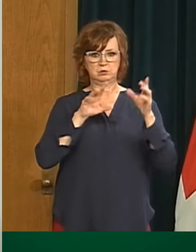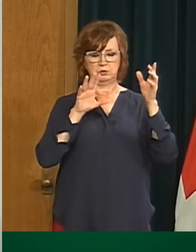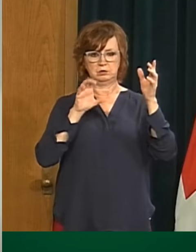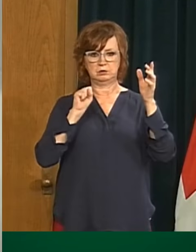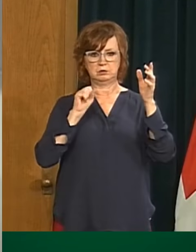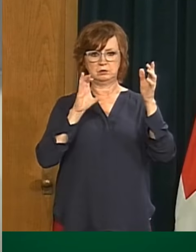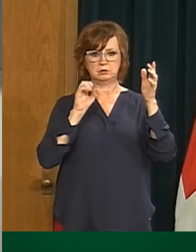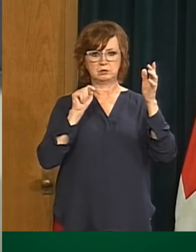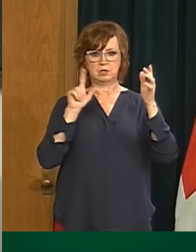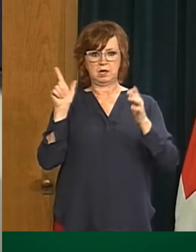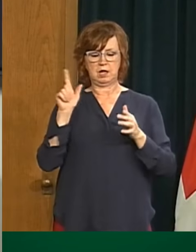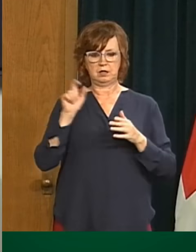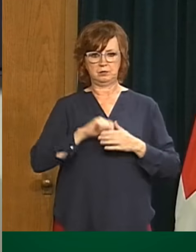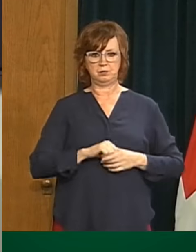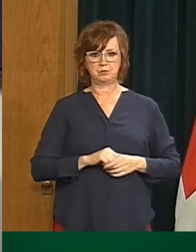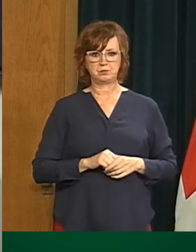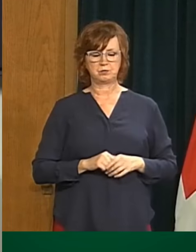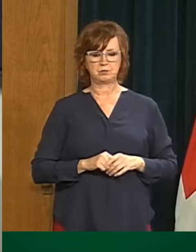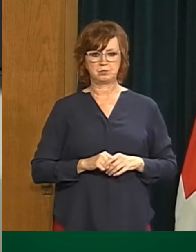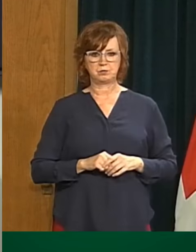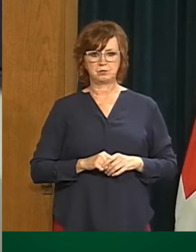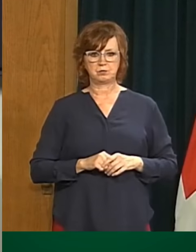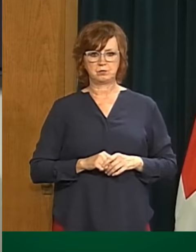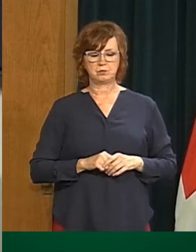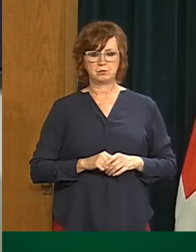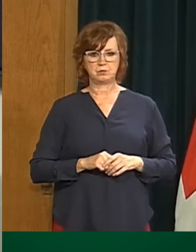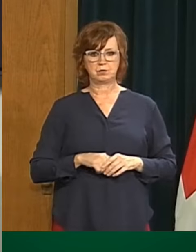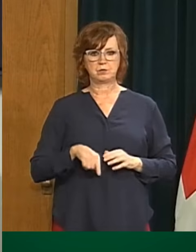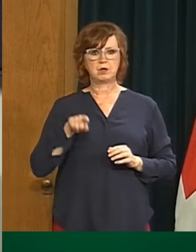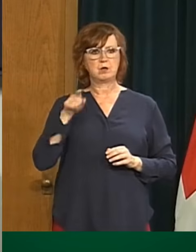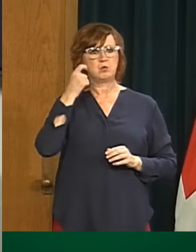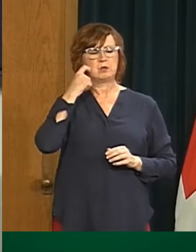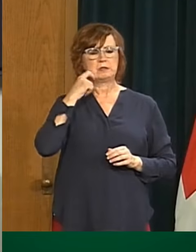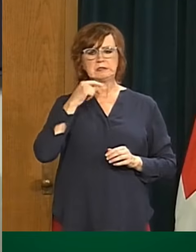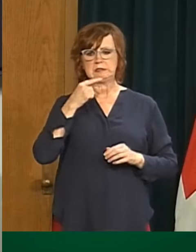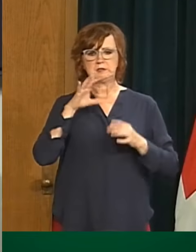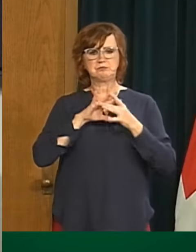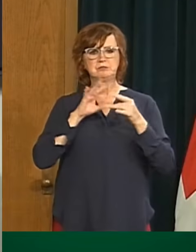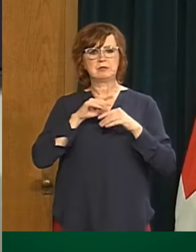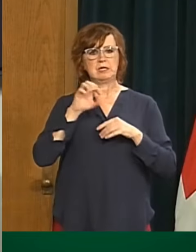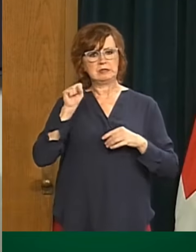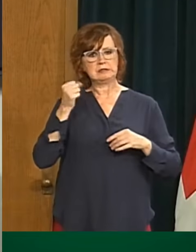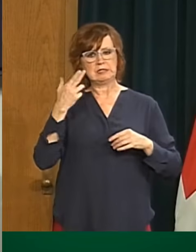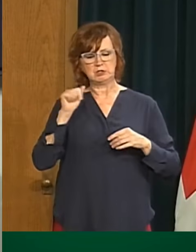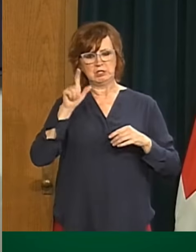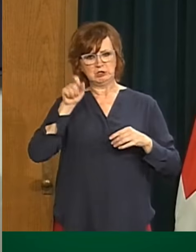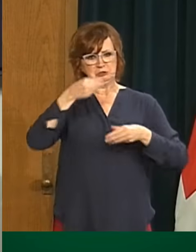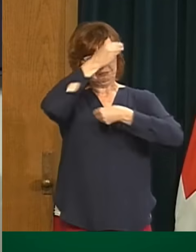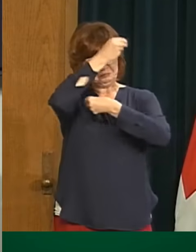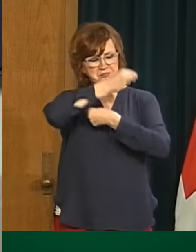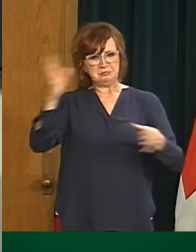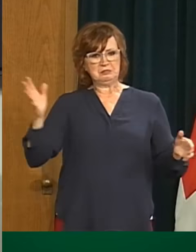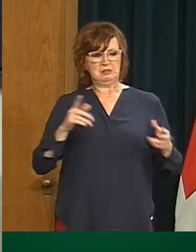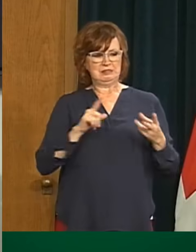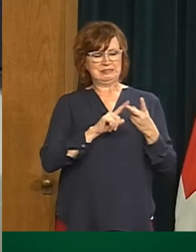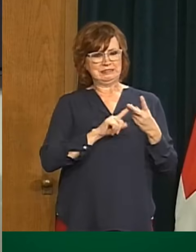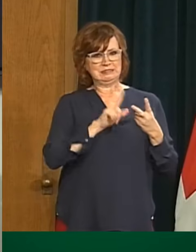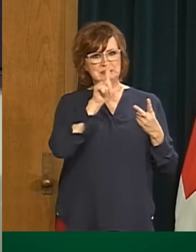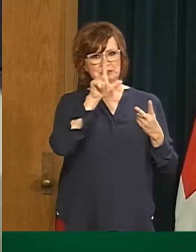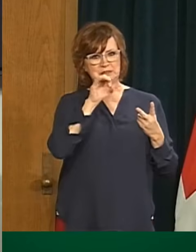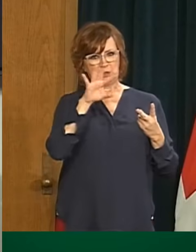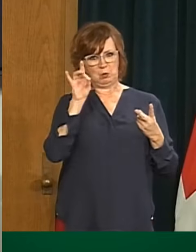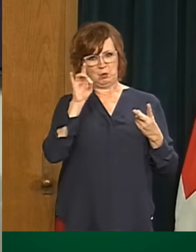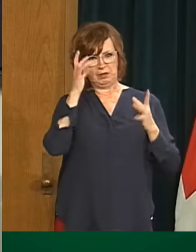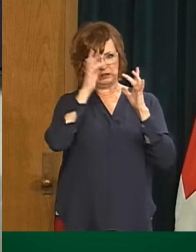You say that the SHA should have disclosed earlier or sooner than it did about the outbreak in the